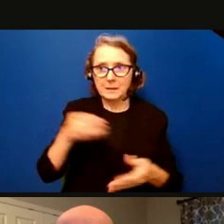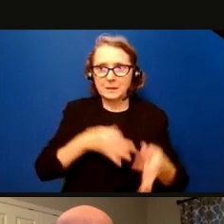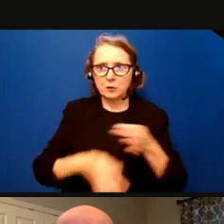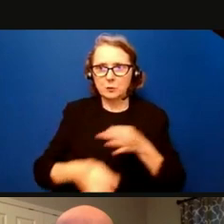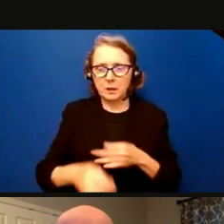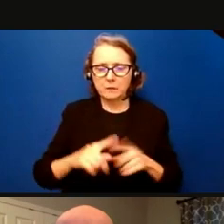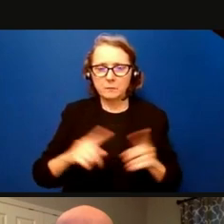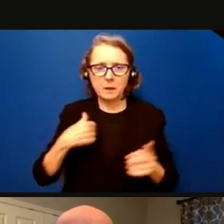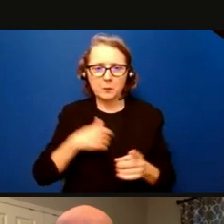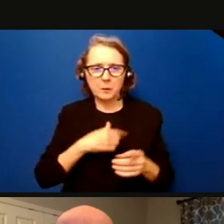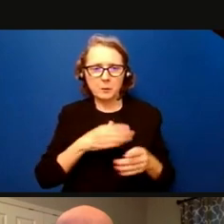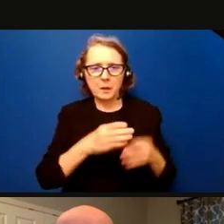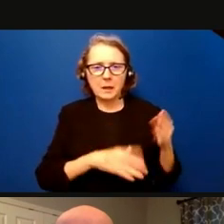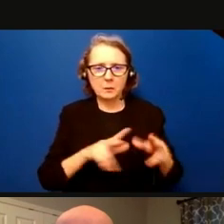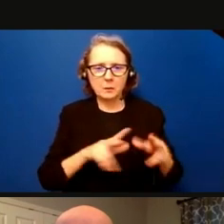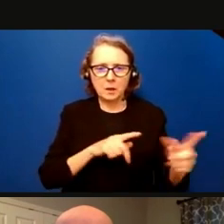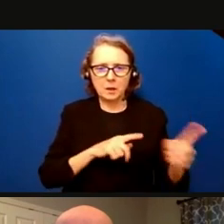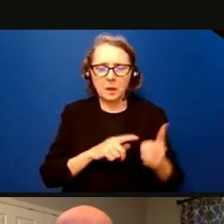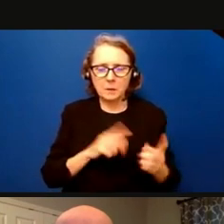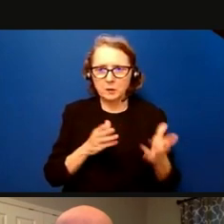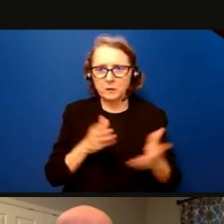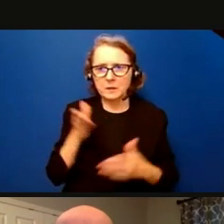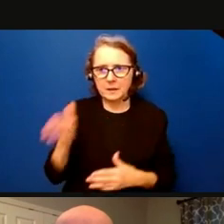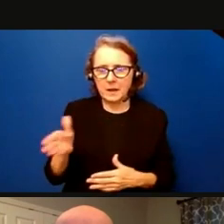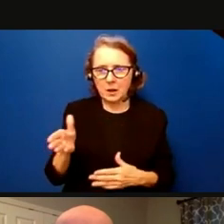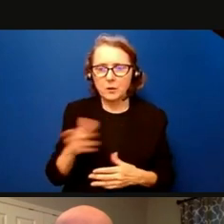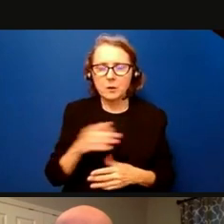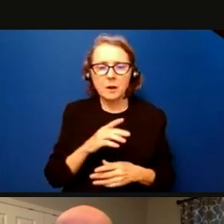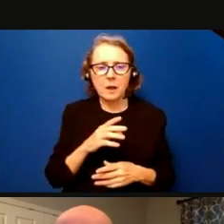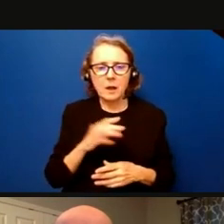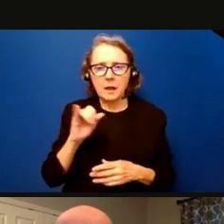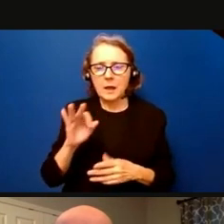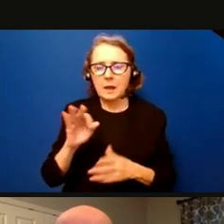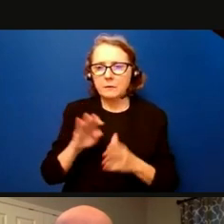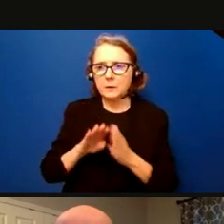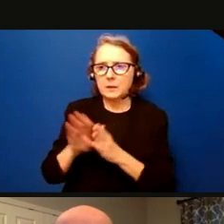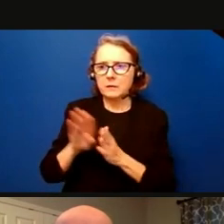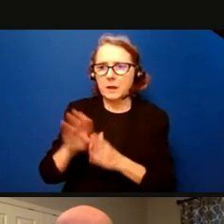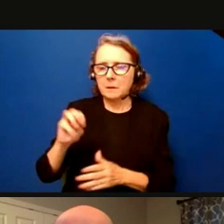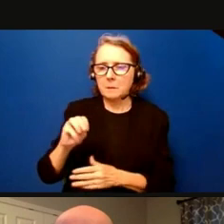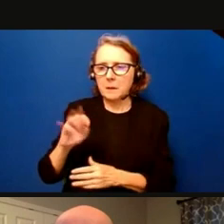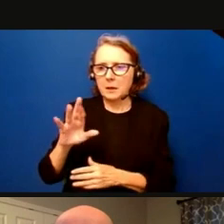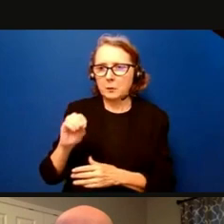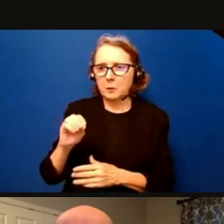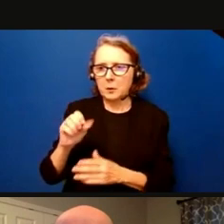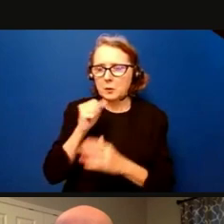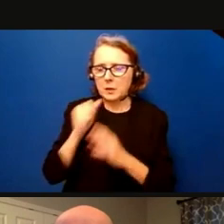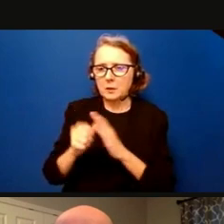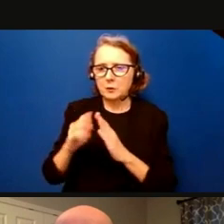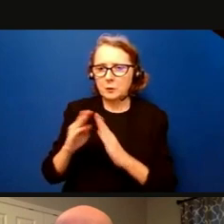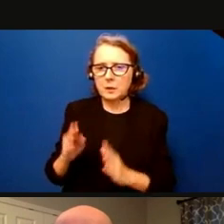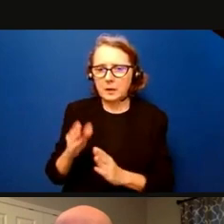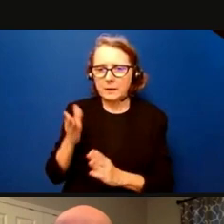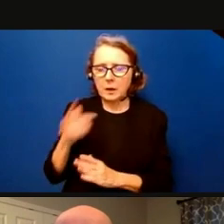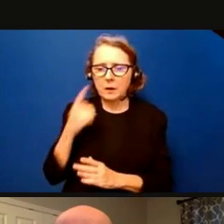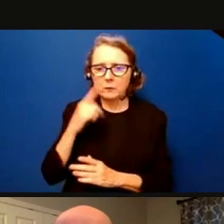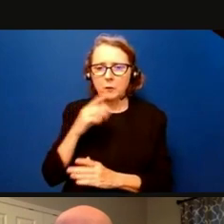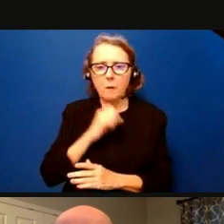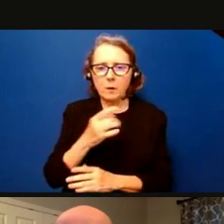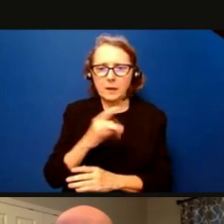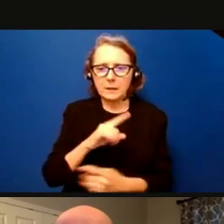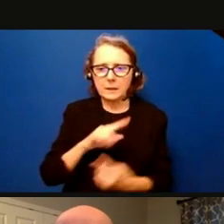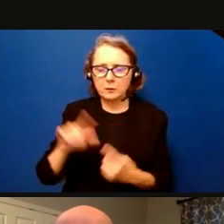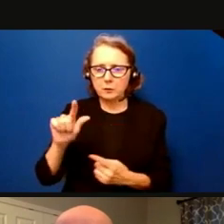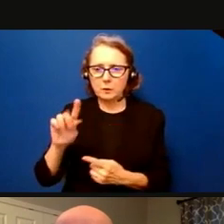we're going to end walk-up service at that site if we develop micro sheltering on that site for 18 to 24-year-olds.